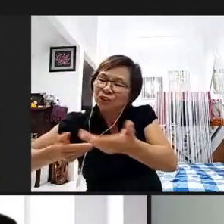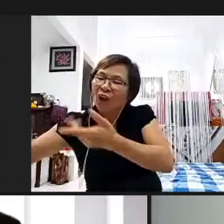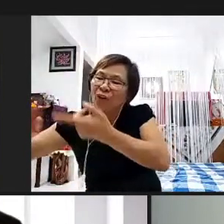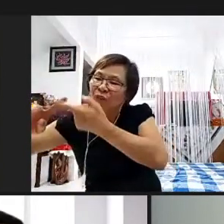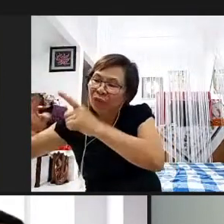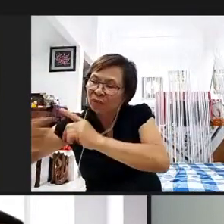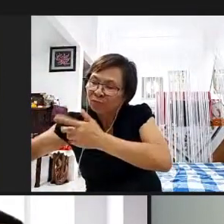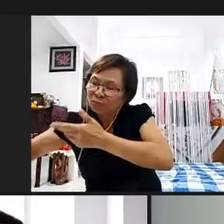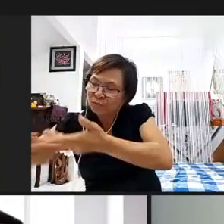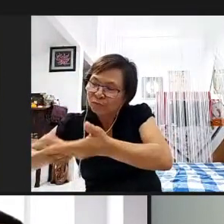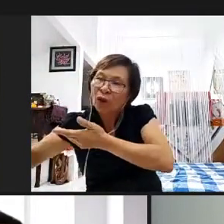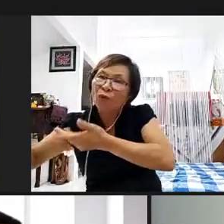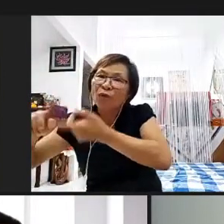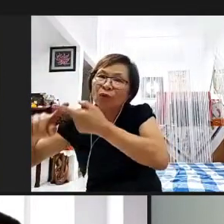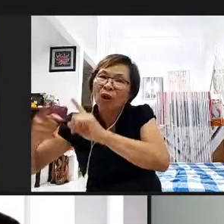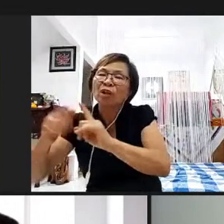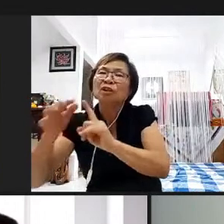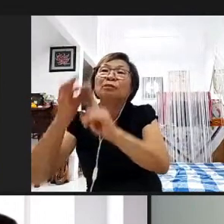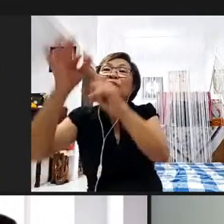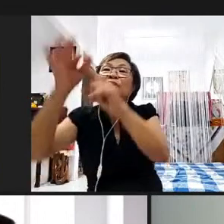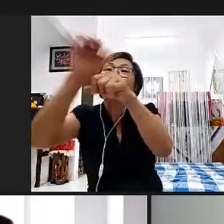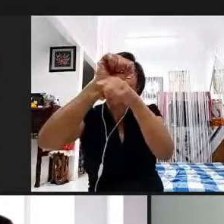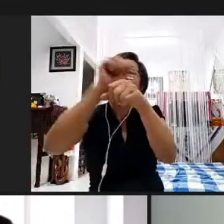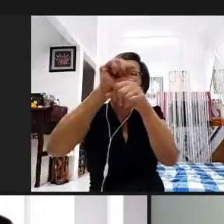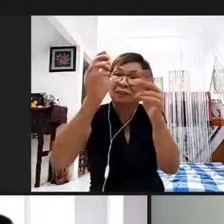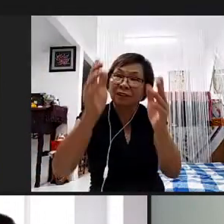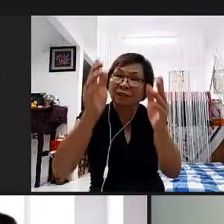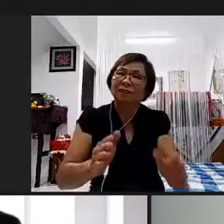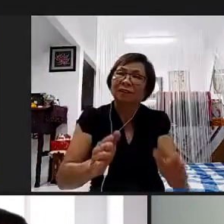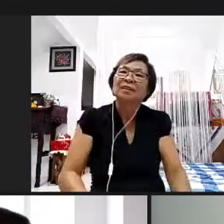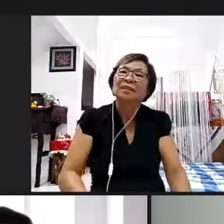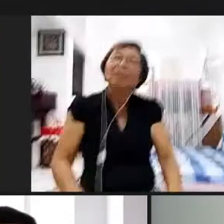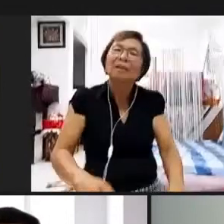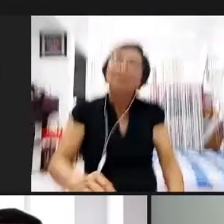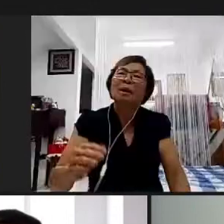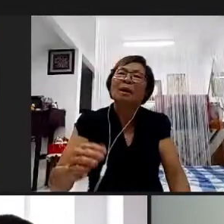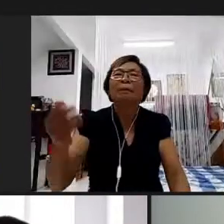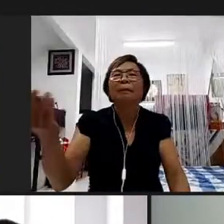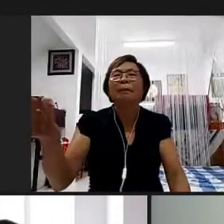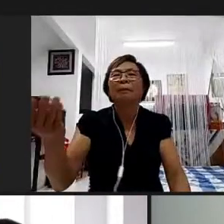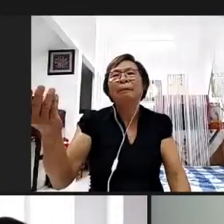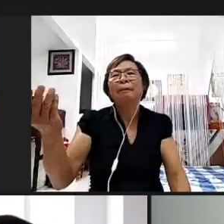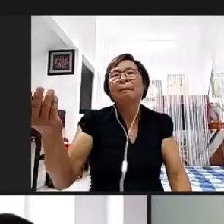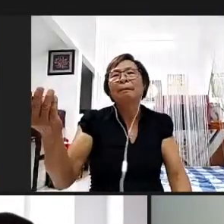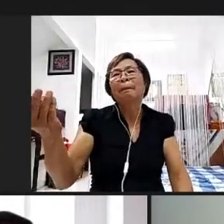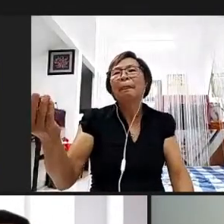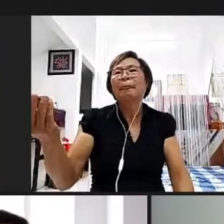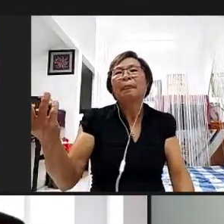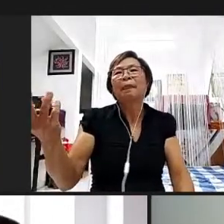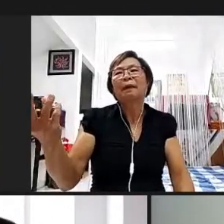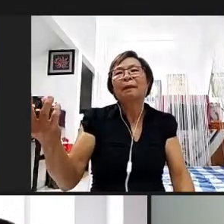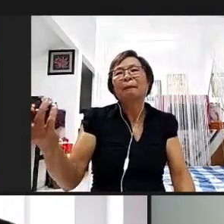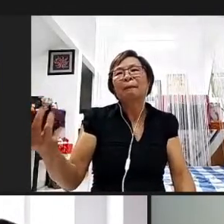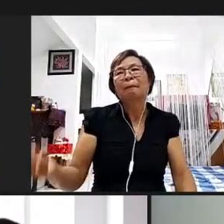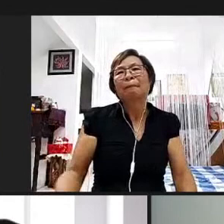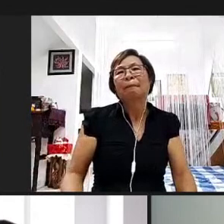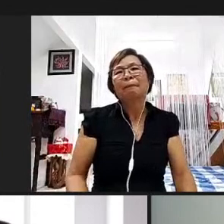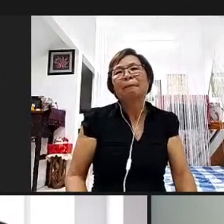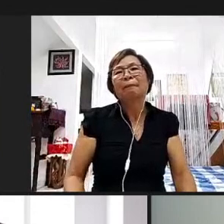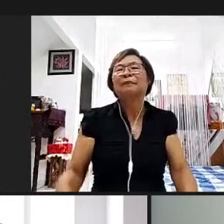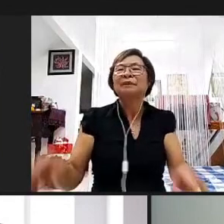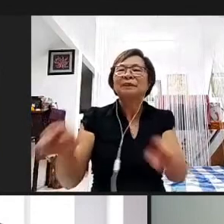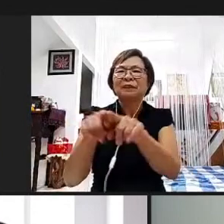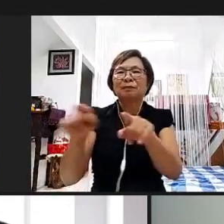friends, especially the working population. But naturally, it won't run away far from what we